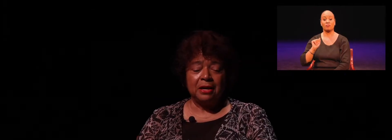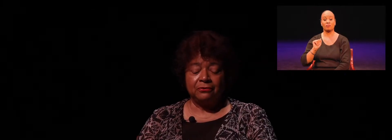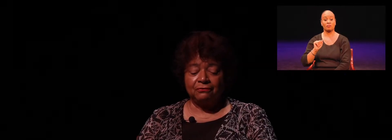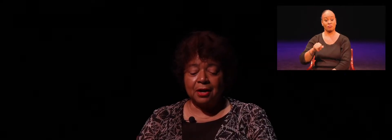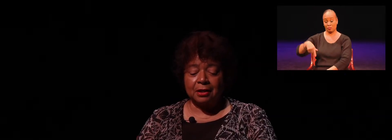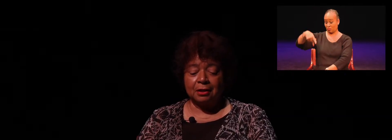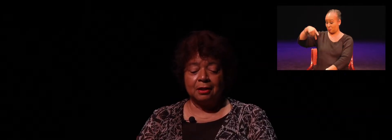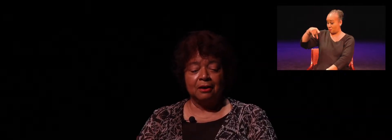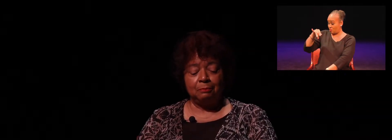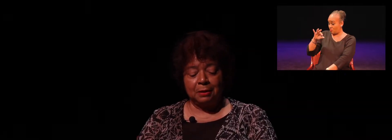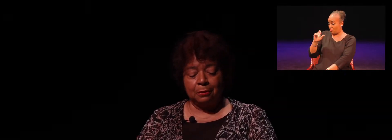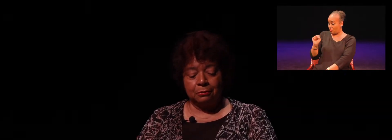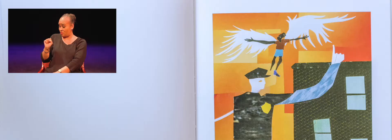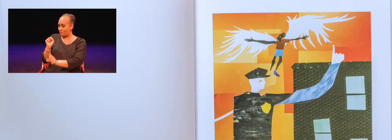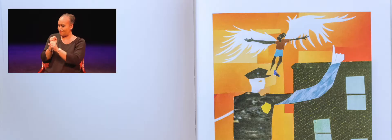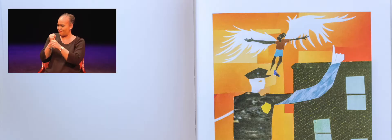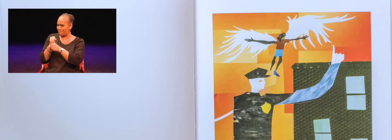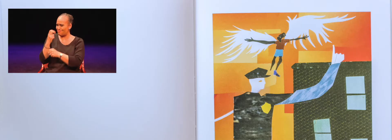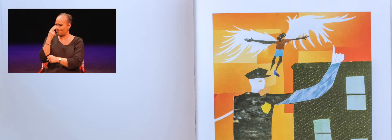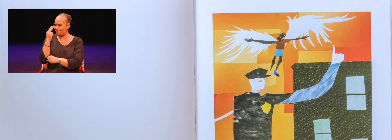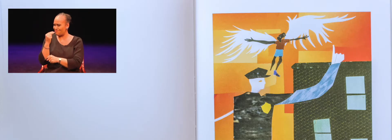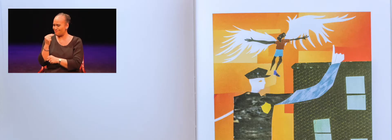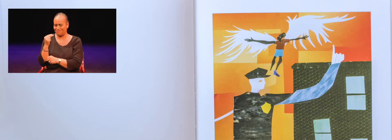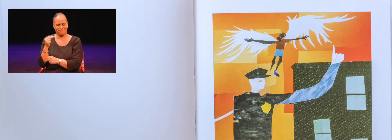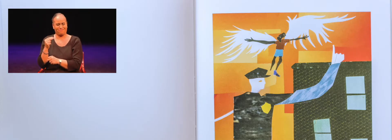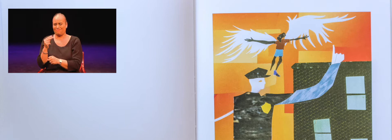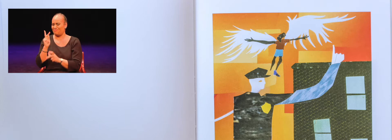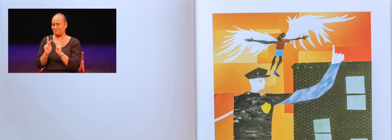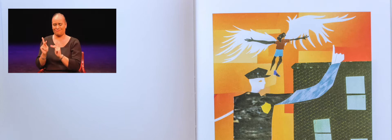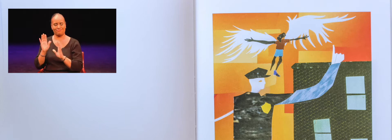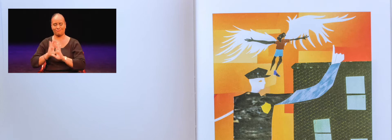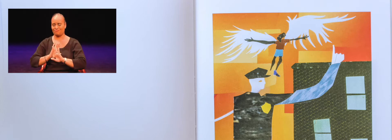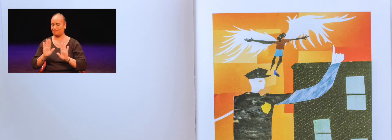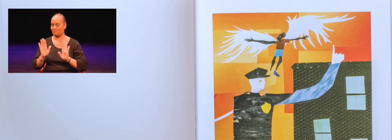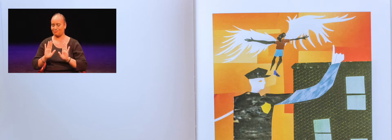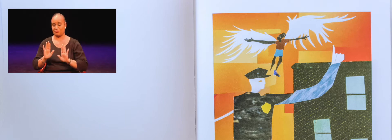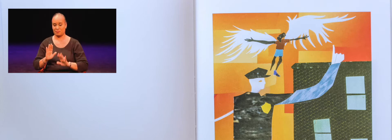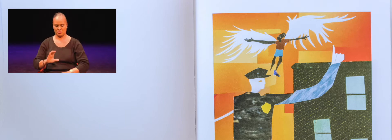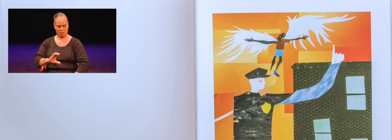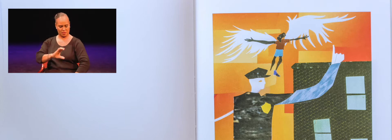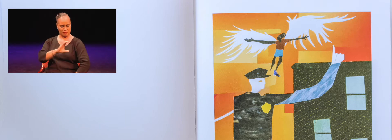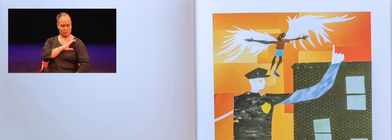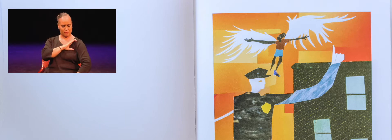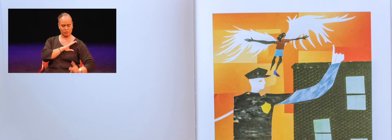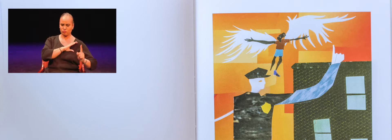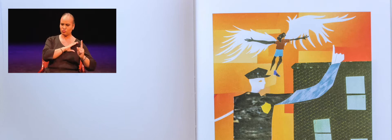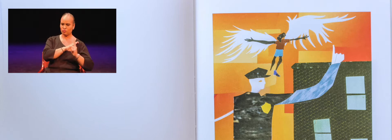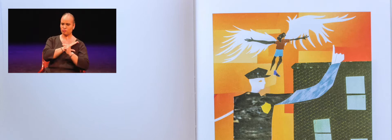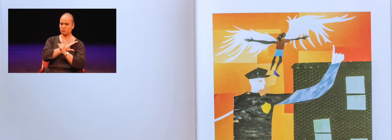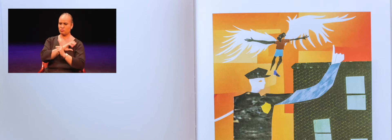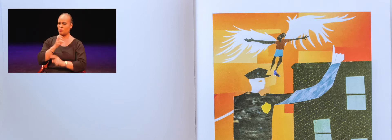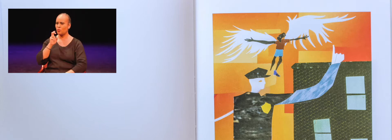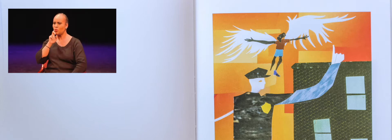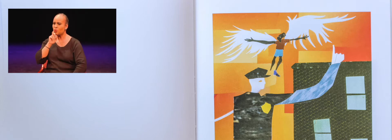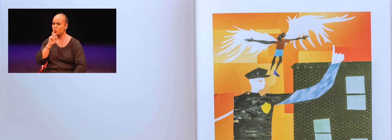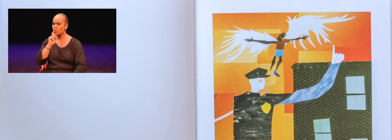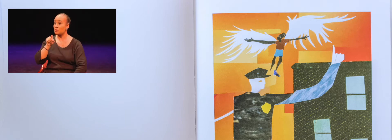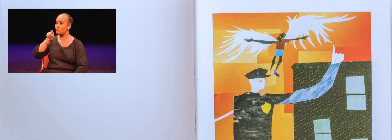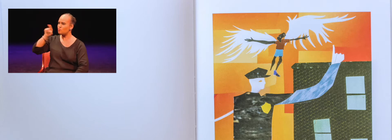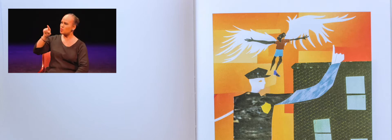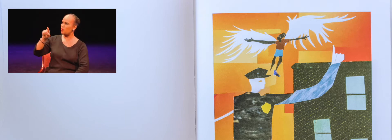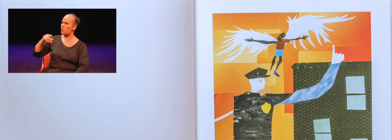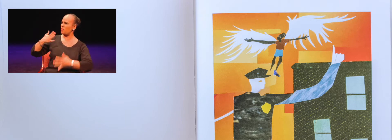don't make fun of people. A policeman passing by blew his whistle. "You with the